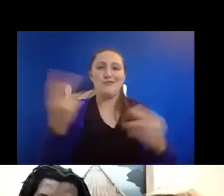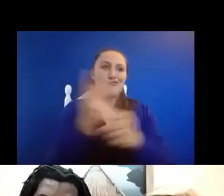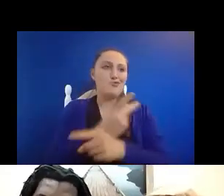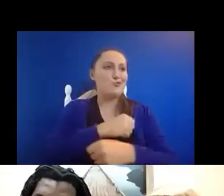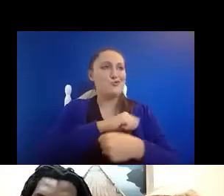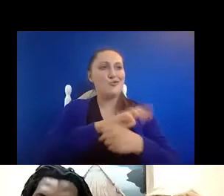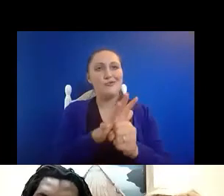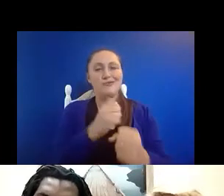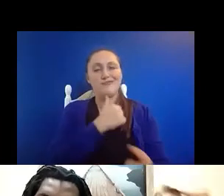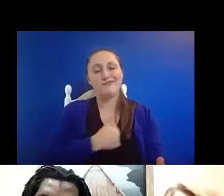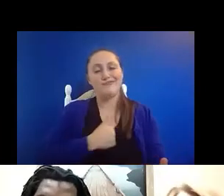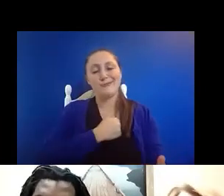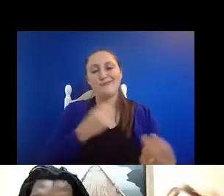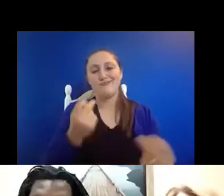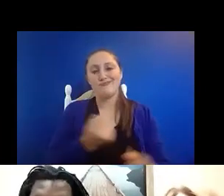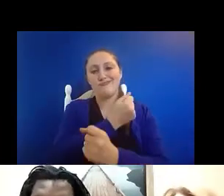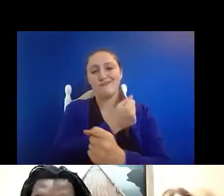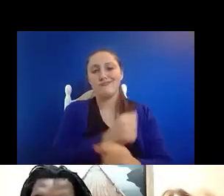about that.